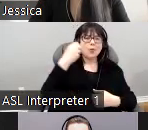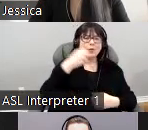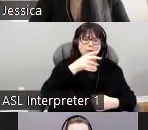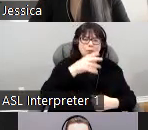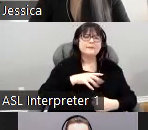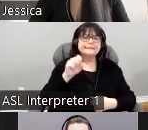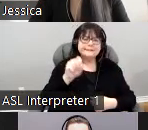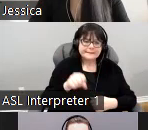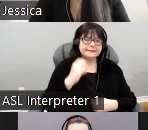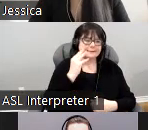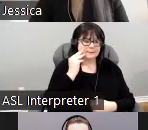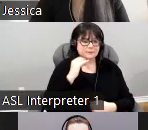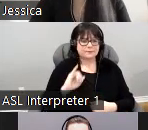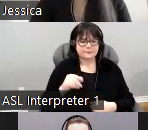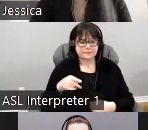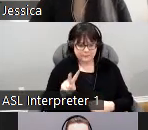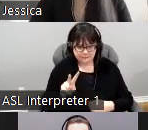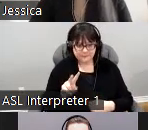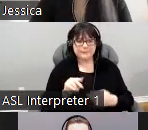and sitting at the